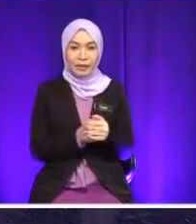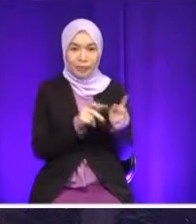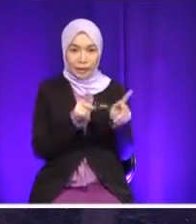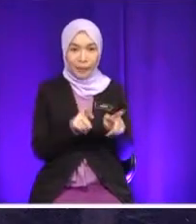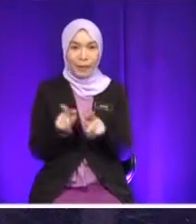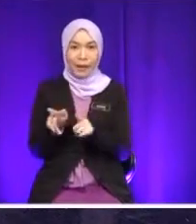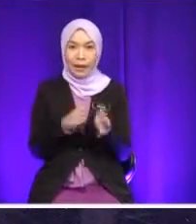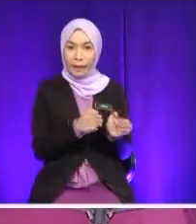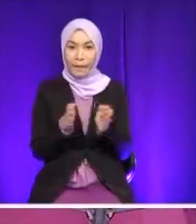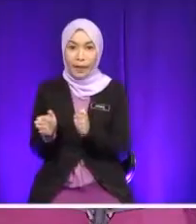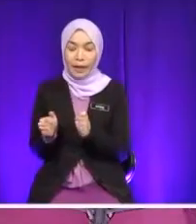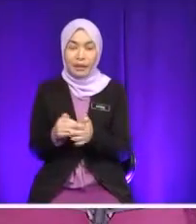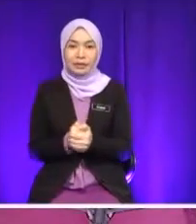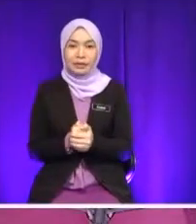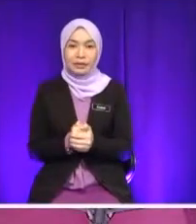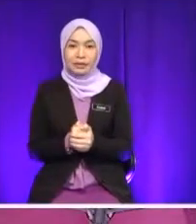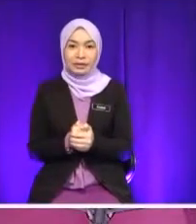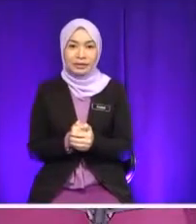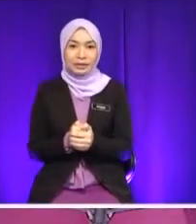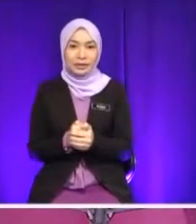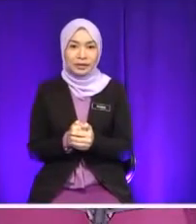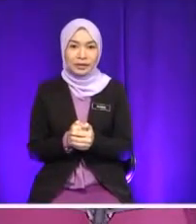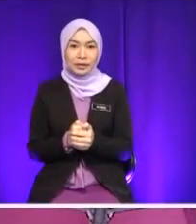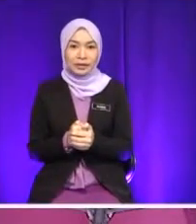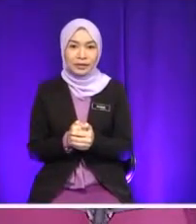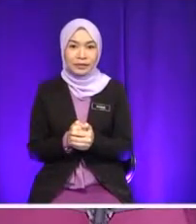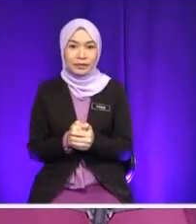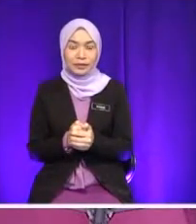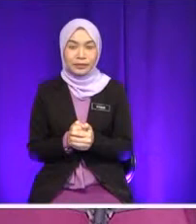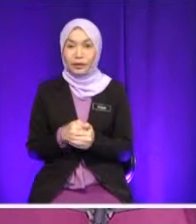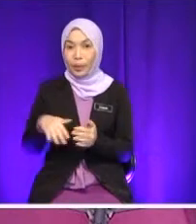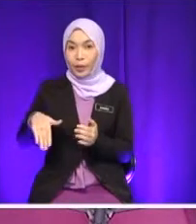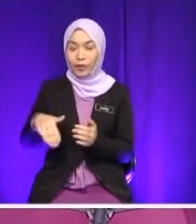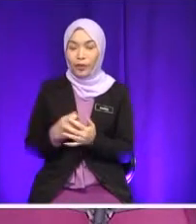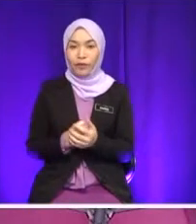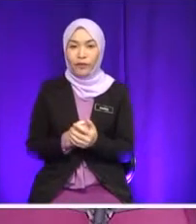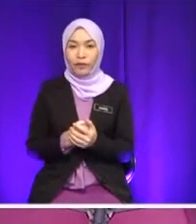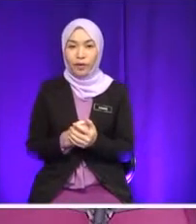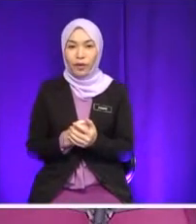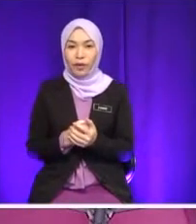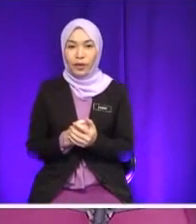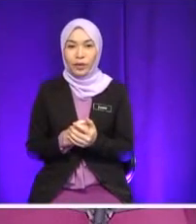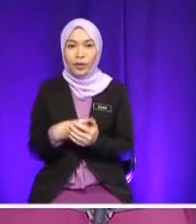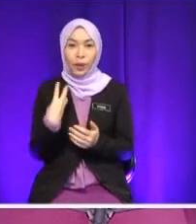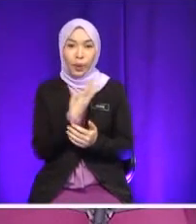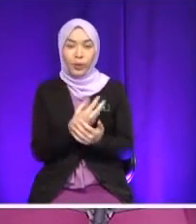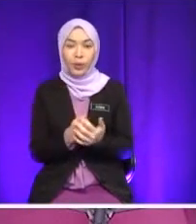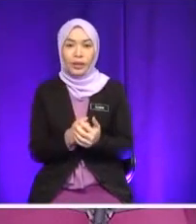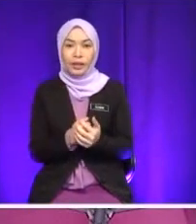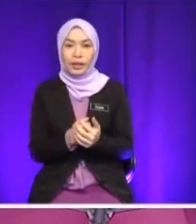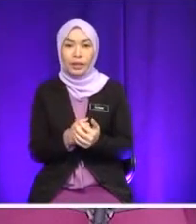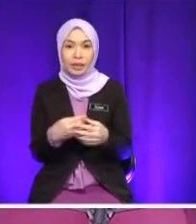since just now we can see that we are in an kind of like discussions, okay? But then you do not give me